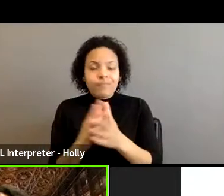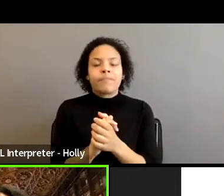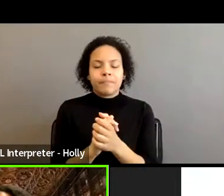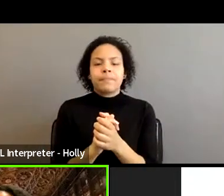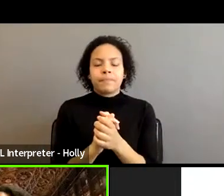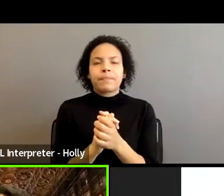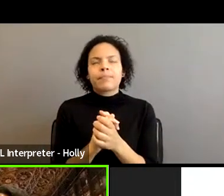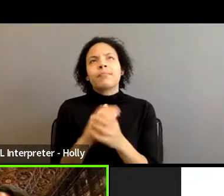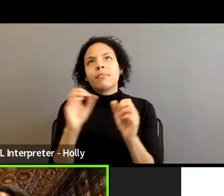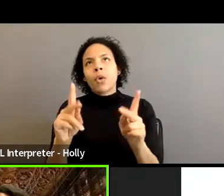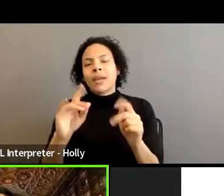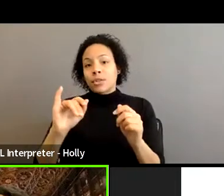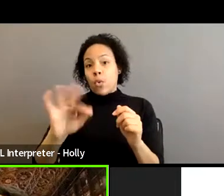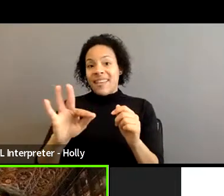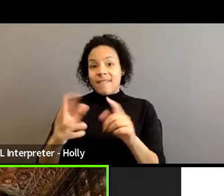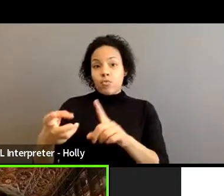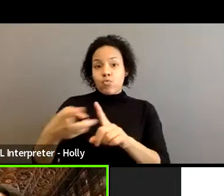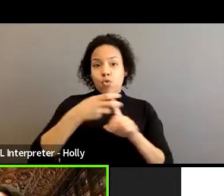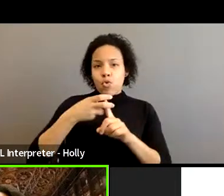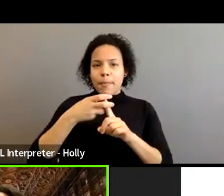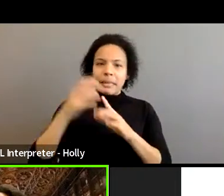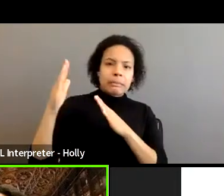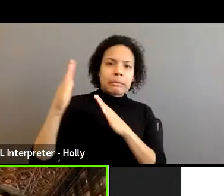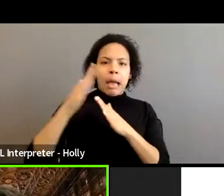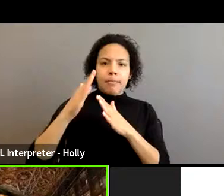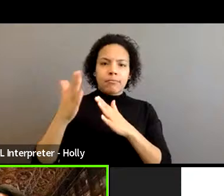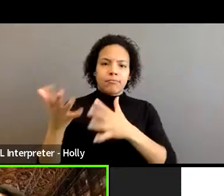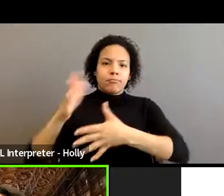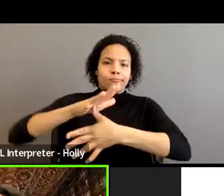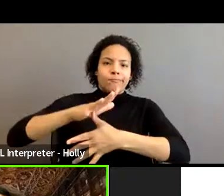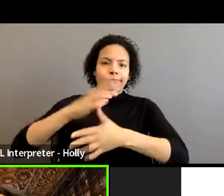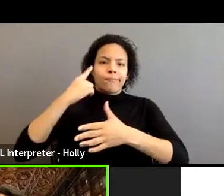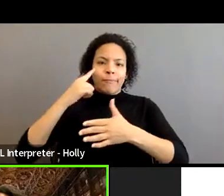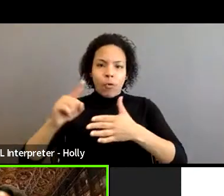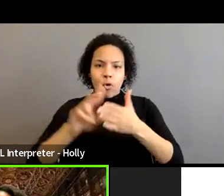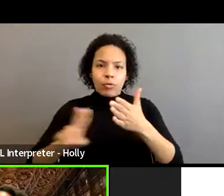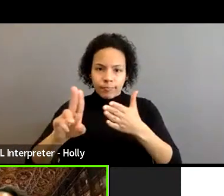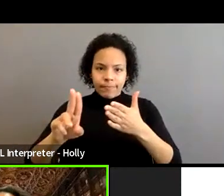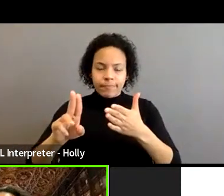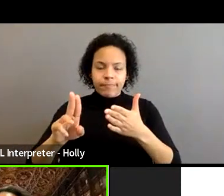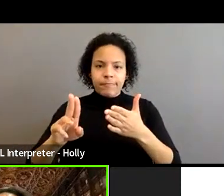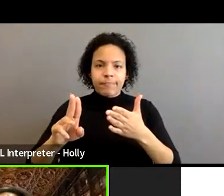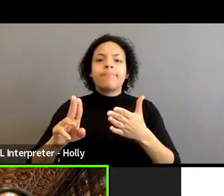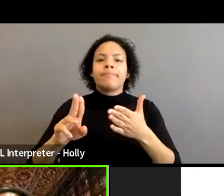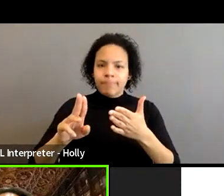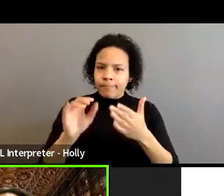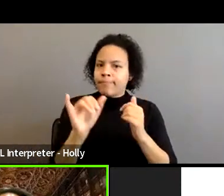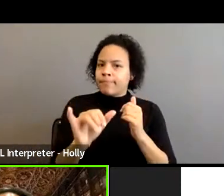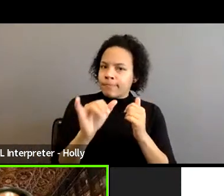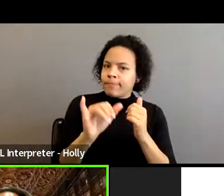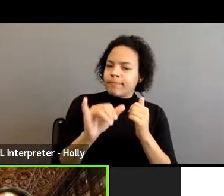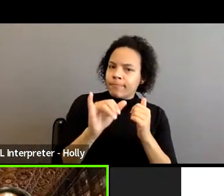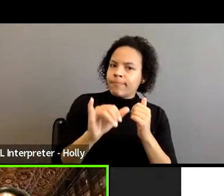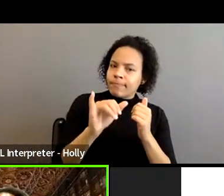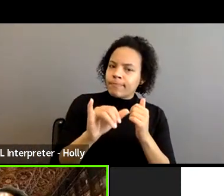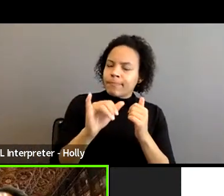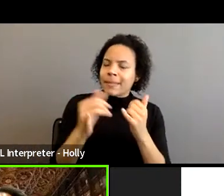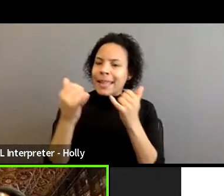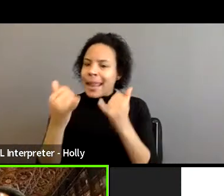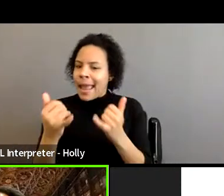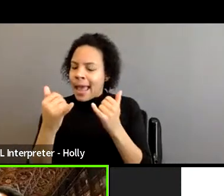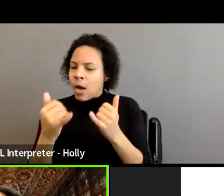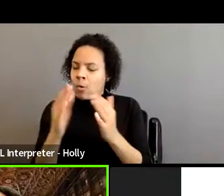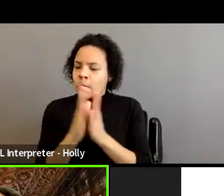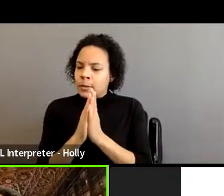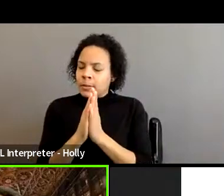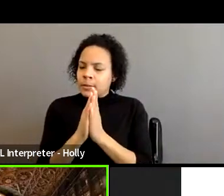the sort of racial analysis and support systems in institutions, you have to then start wondering